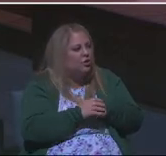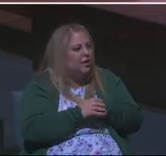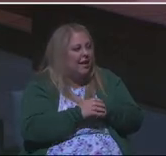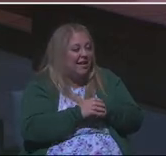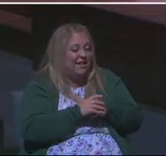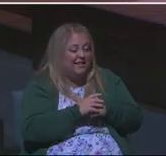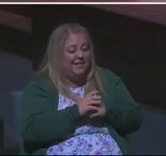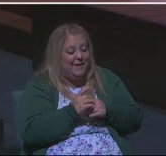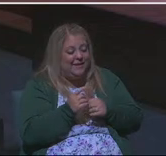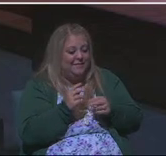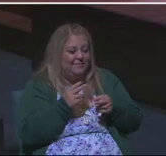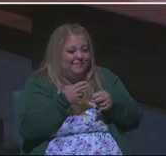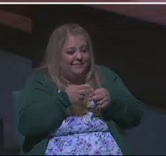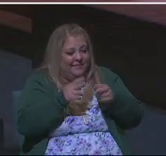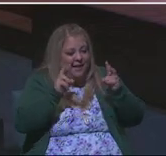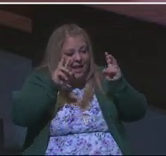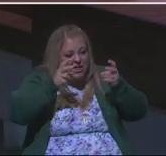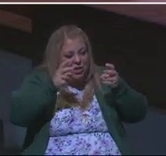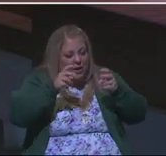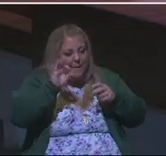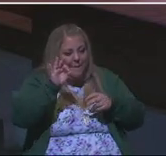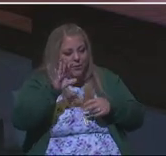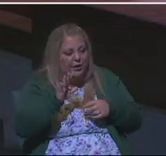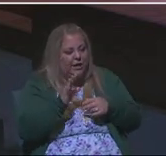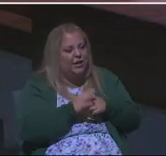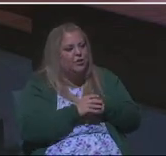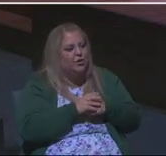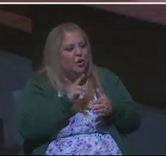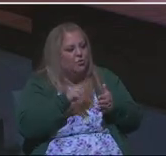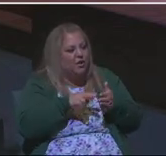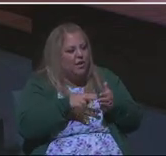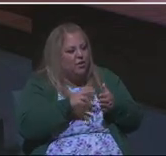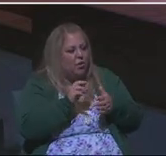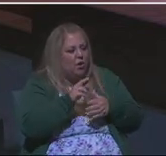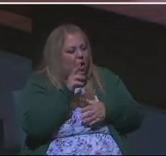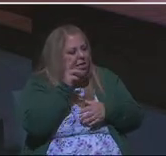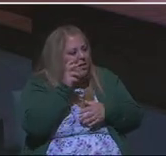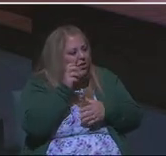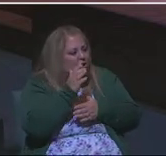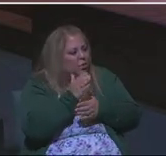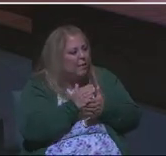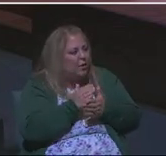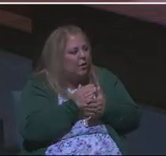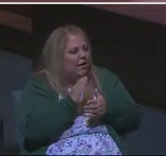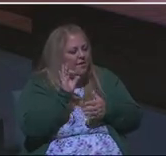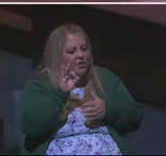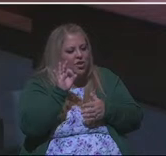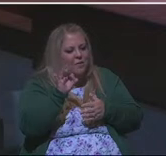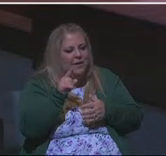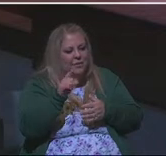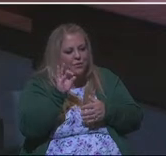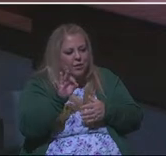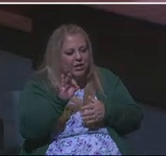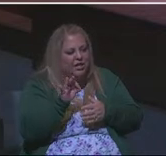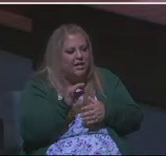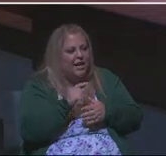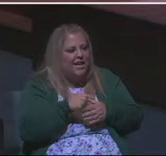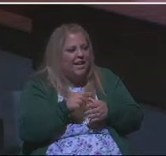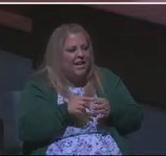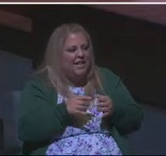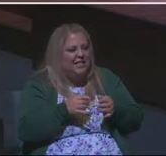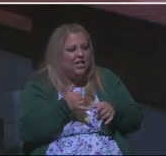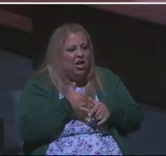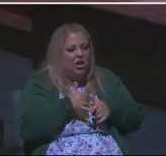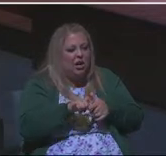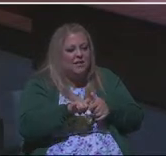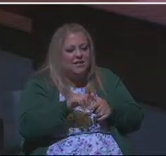call this guy a preacher. But anyway, he was a preacher, and I read or listened to a portion of a sermon that he's preaching, and he's actually cussing in his sermon